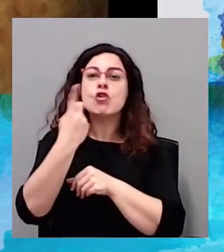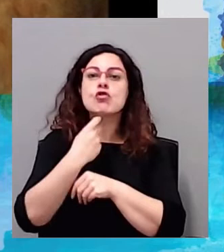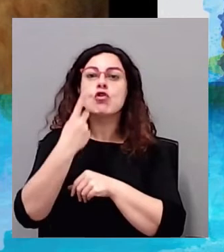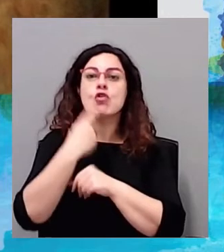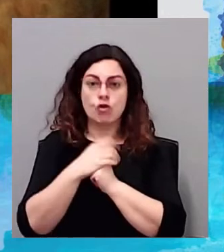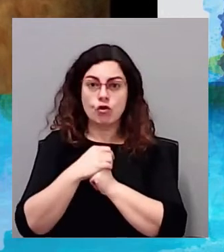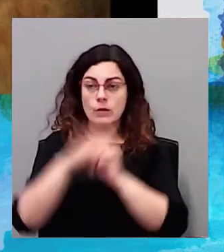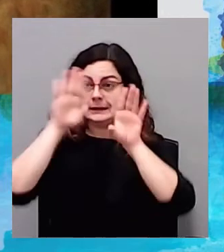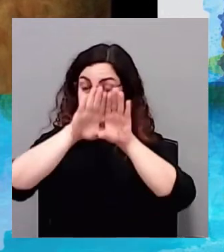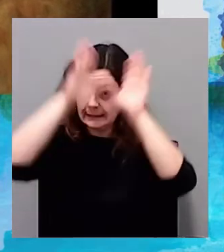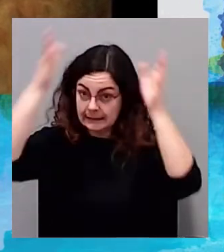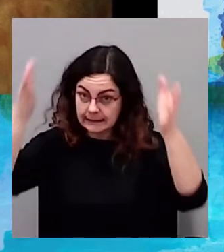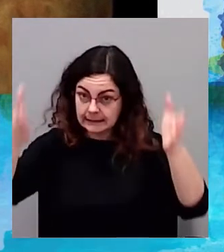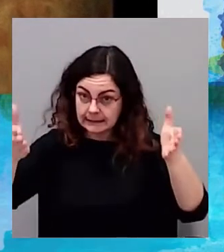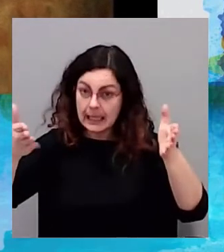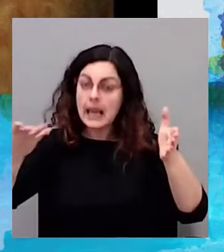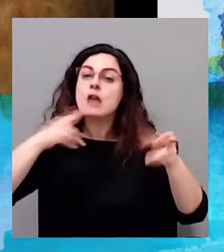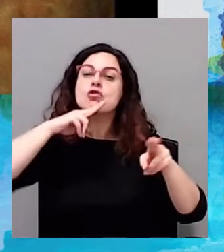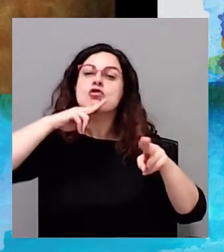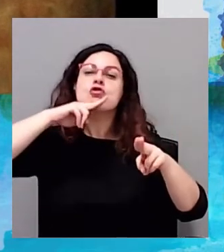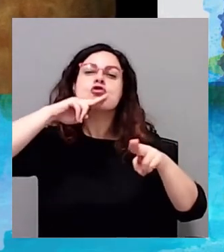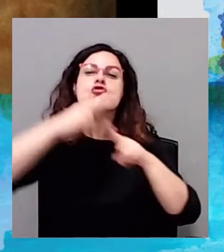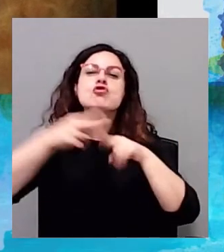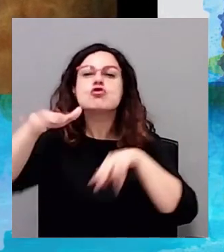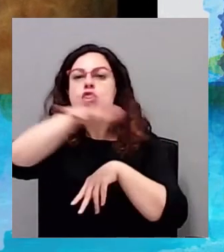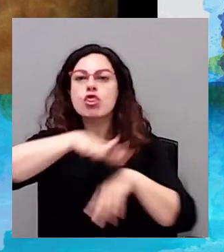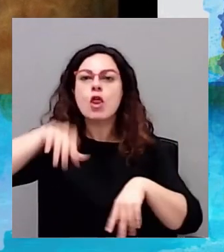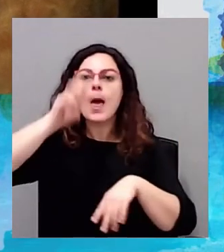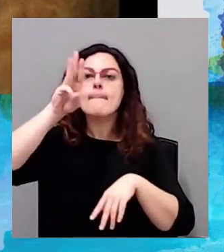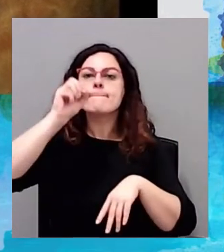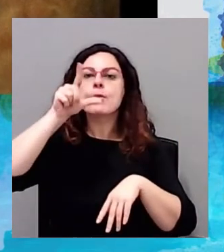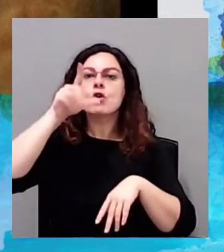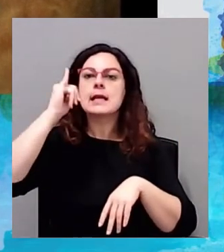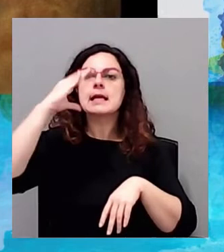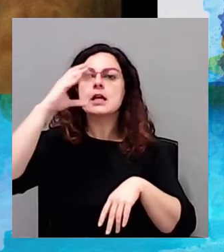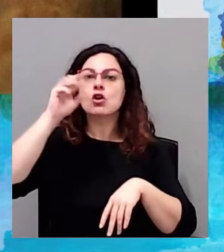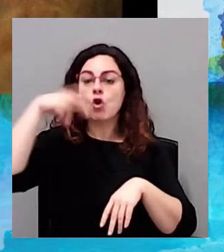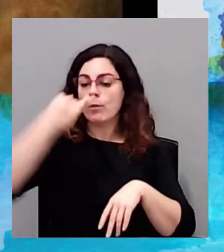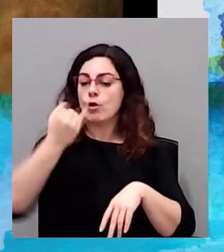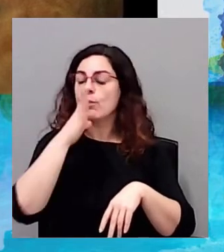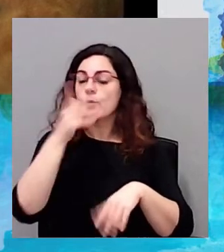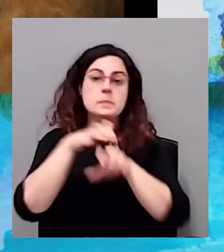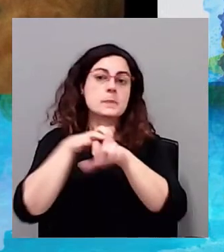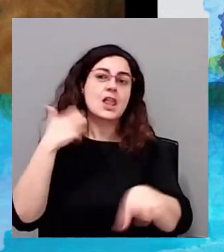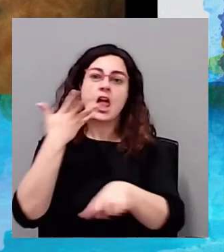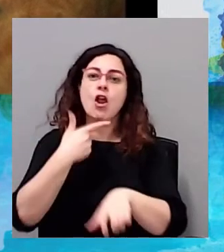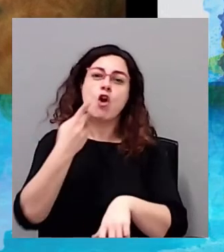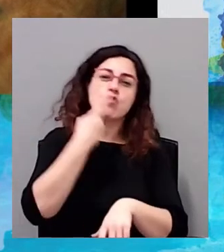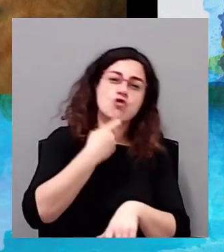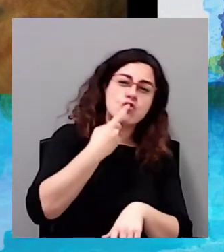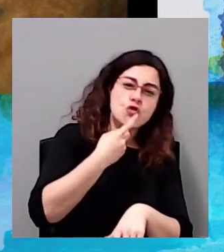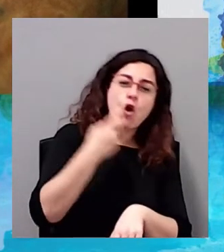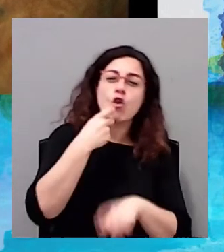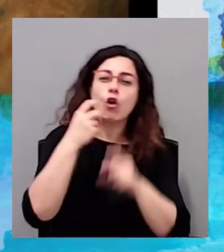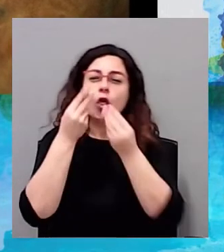this red, and the room that the bison is located in is called the polychrome room because the red and brown on